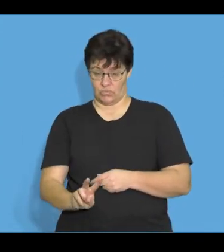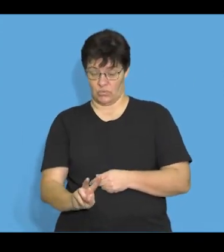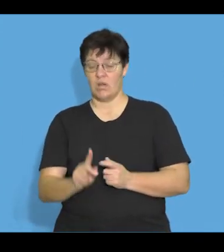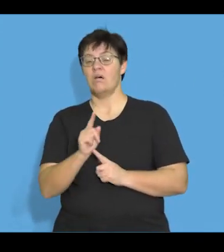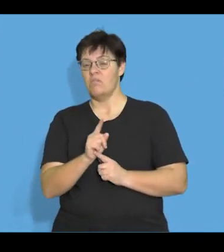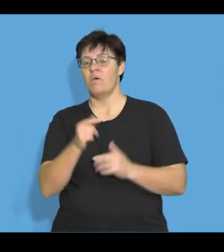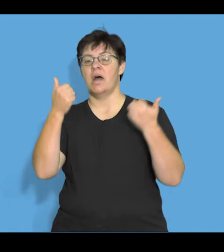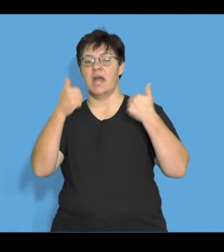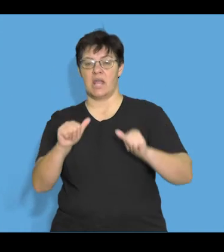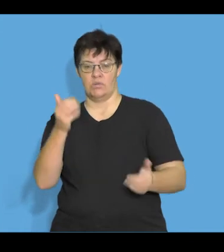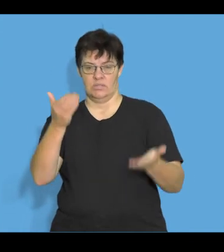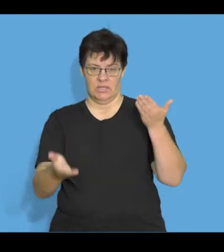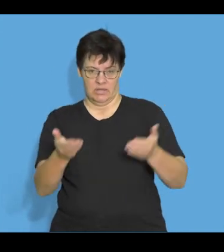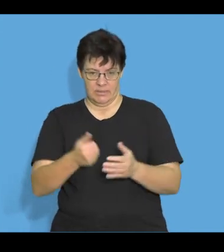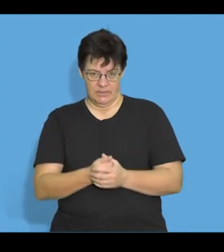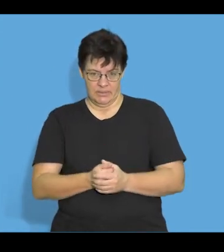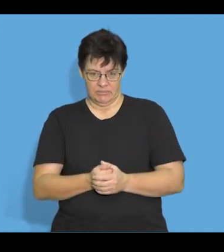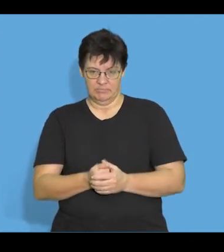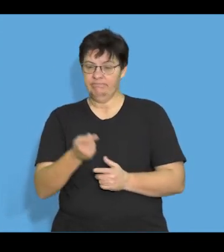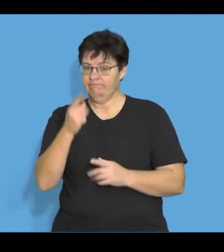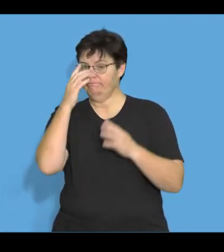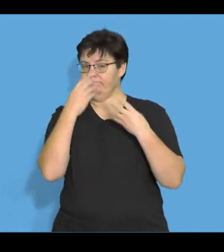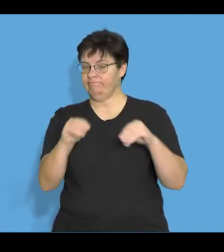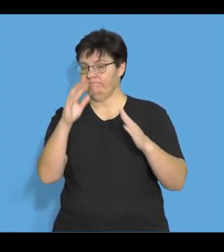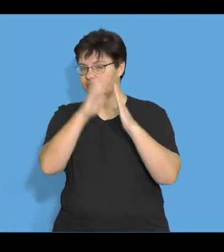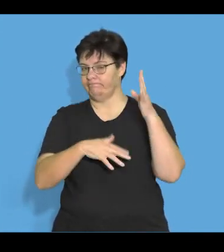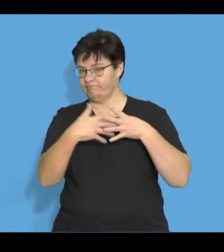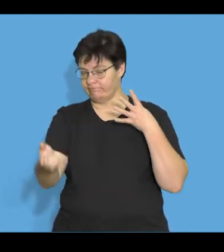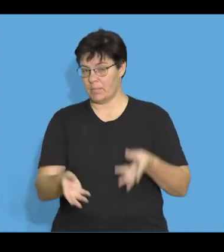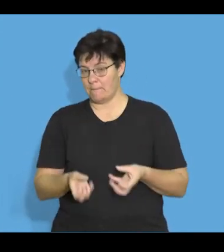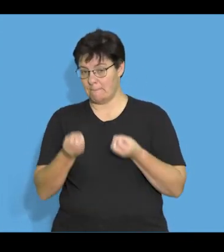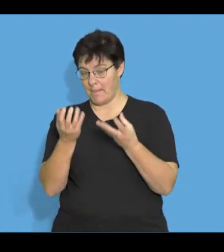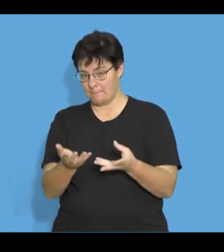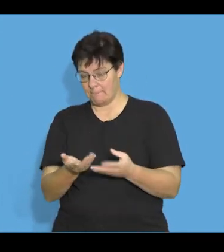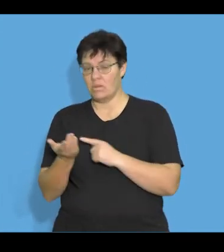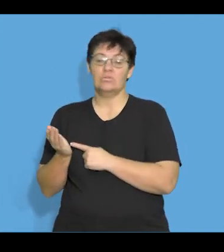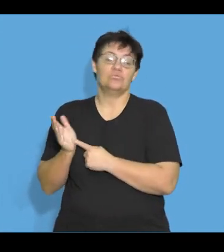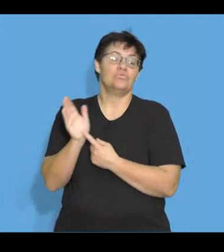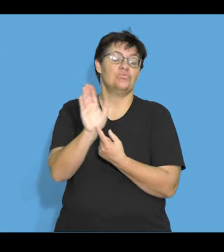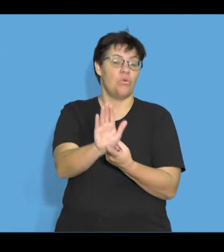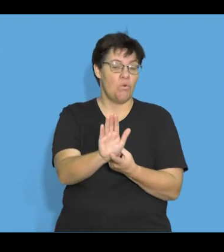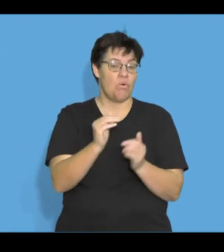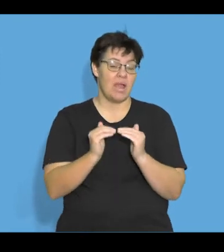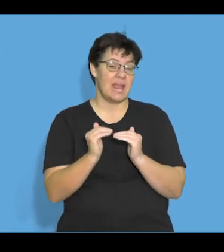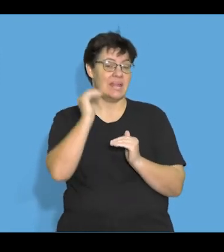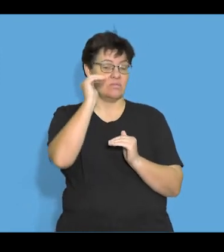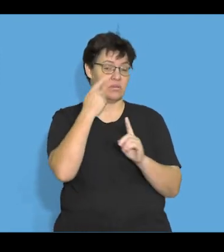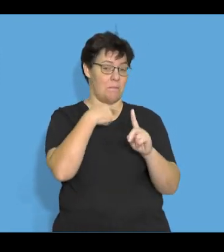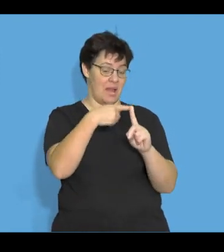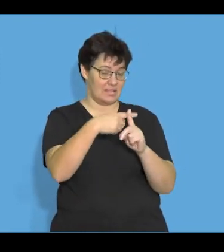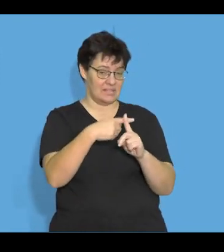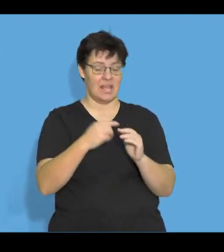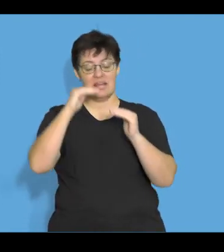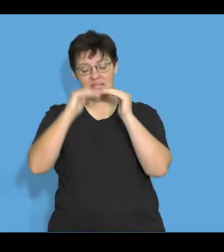the accounting equation, complete the table provided, show an increase with a plus sign and